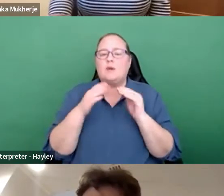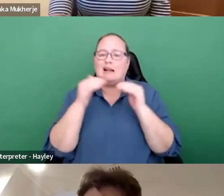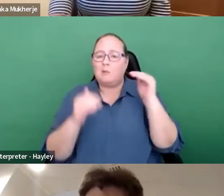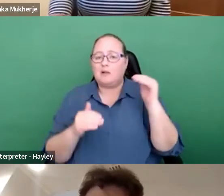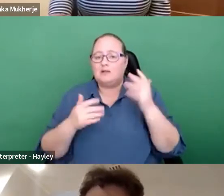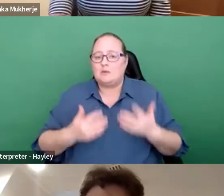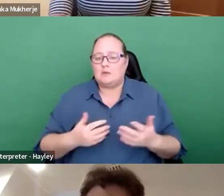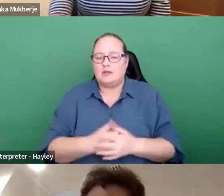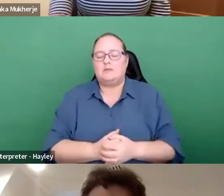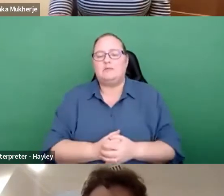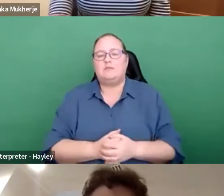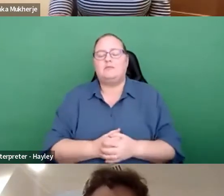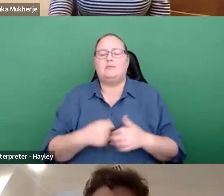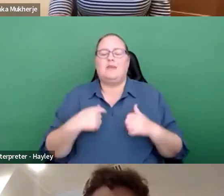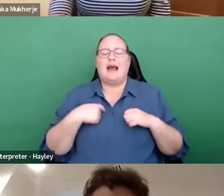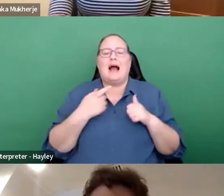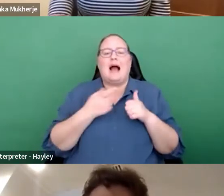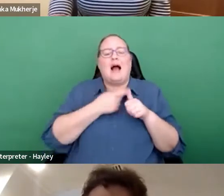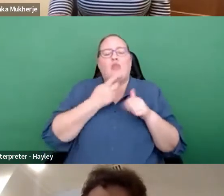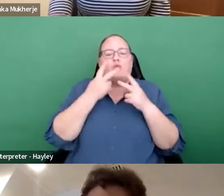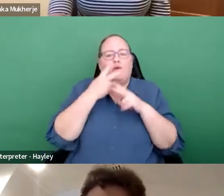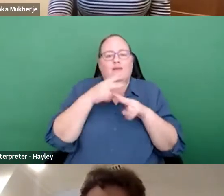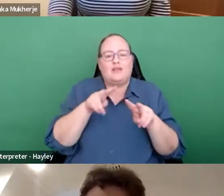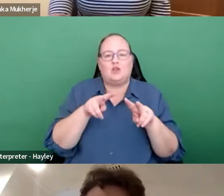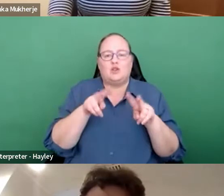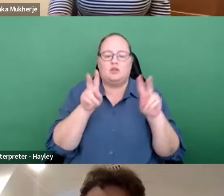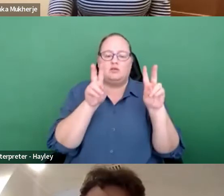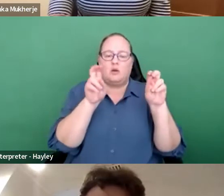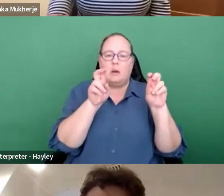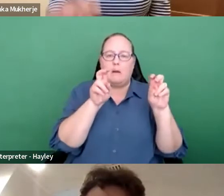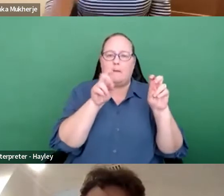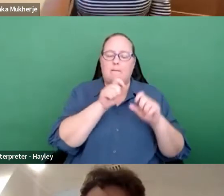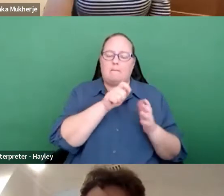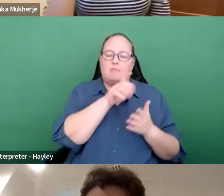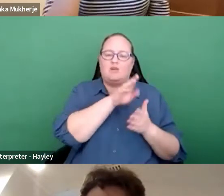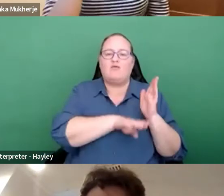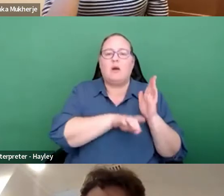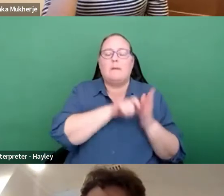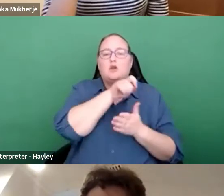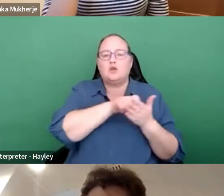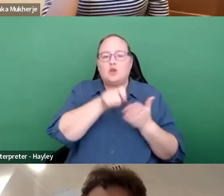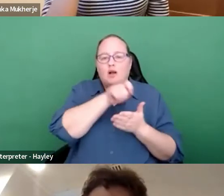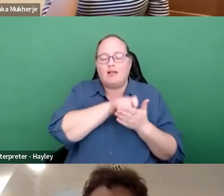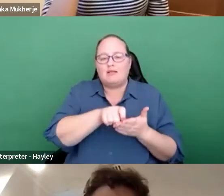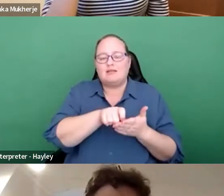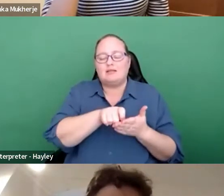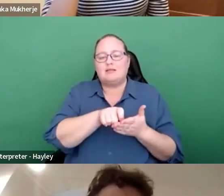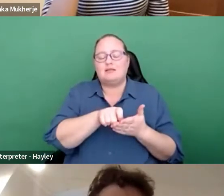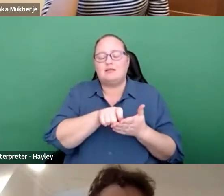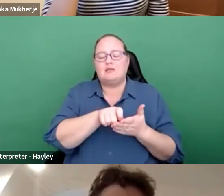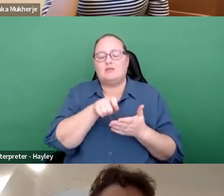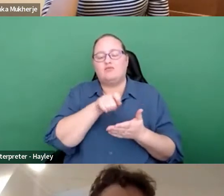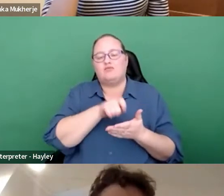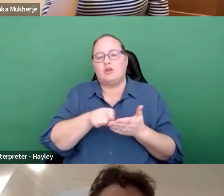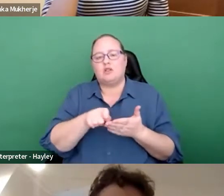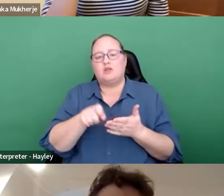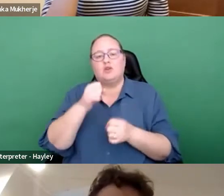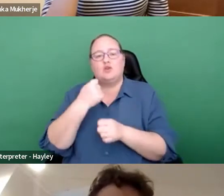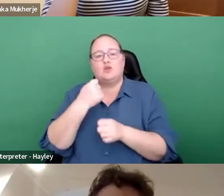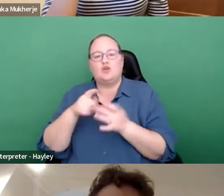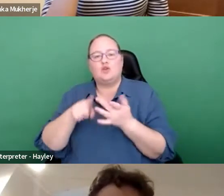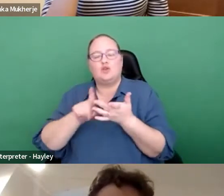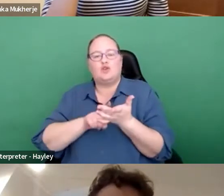the Anthro-vision term from, the FT journalist and editor and writer Gillian Tett, who in her recent